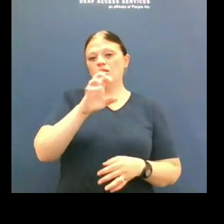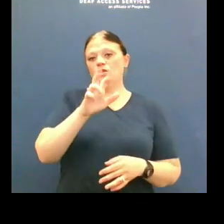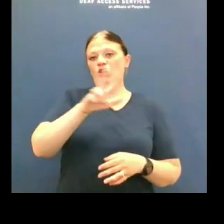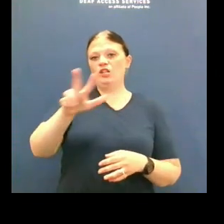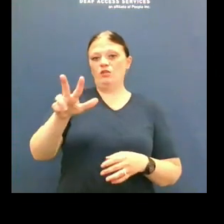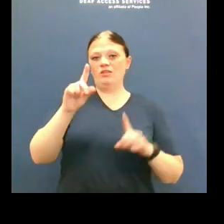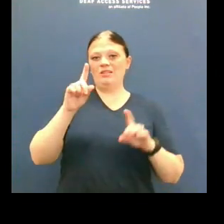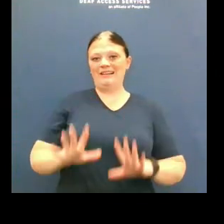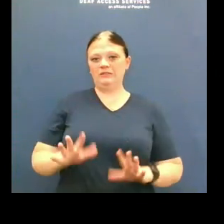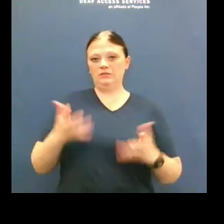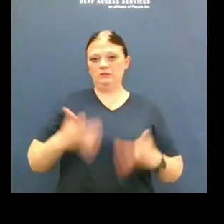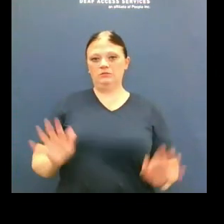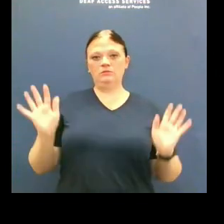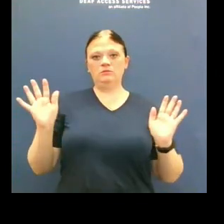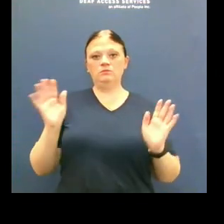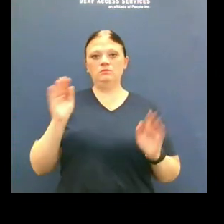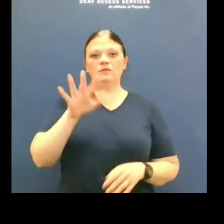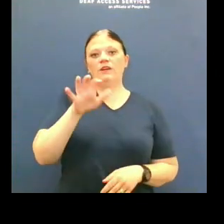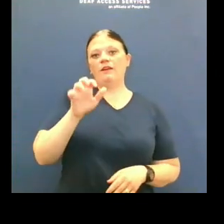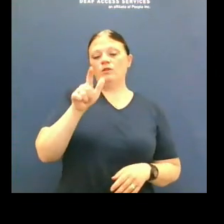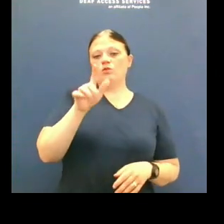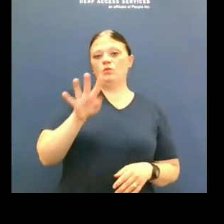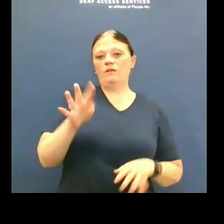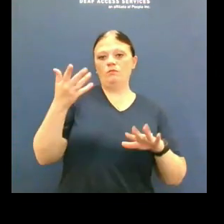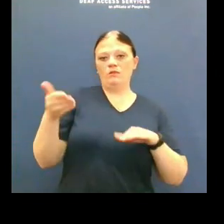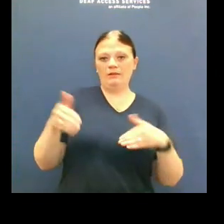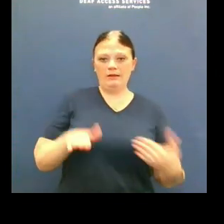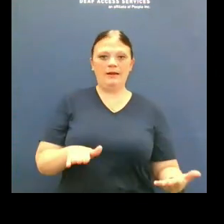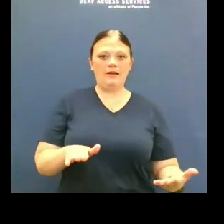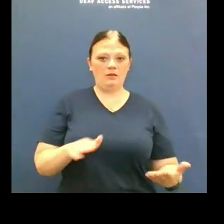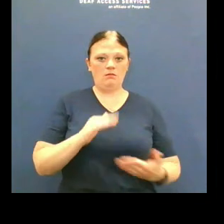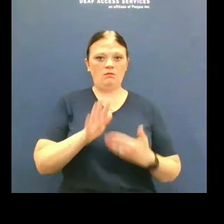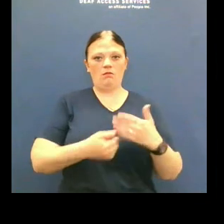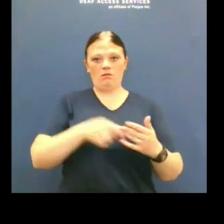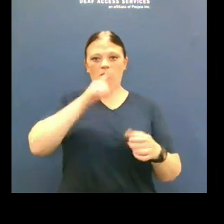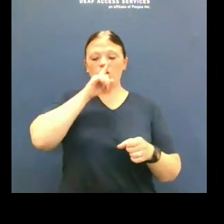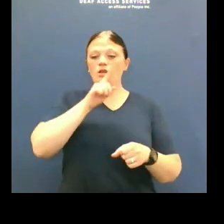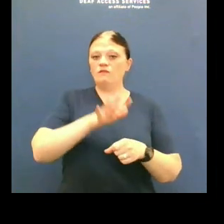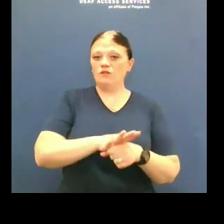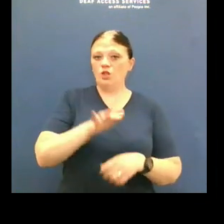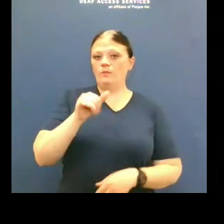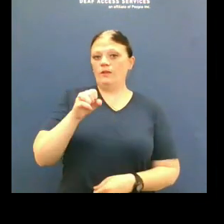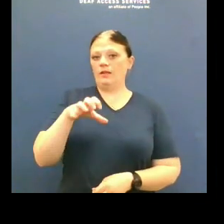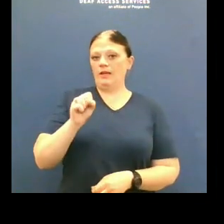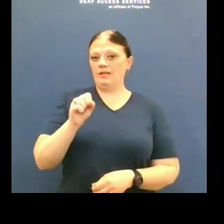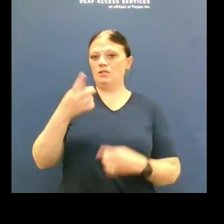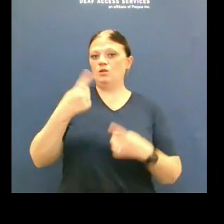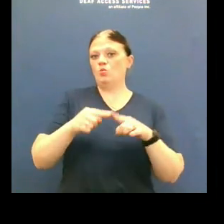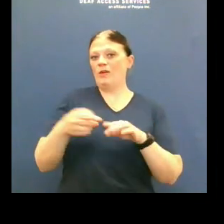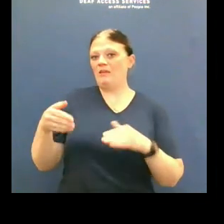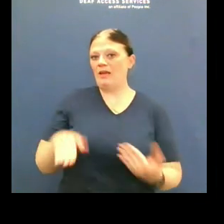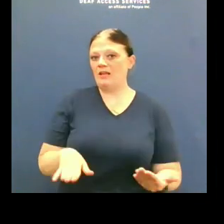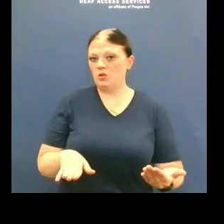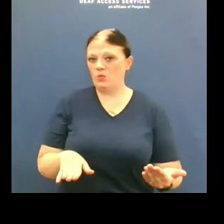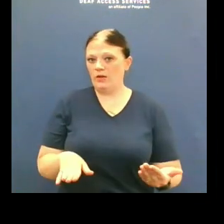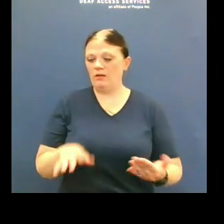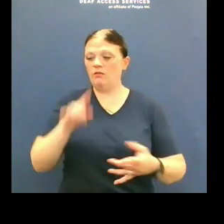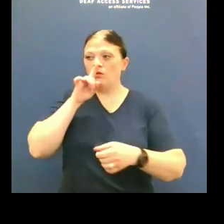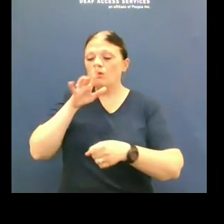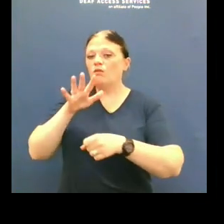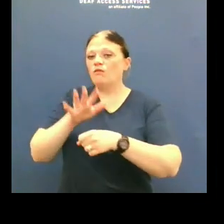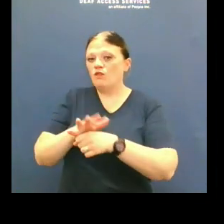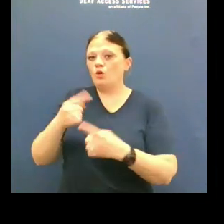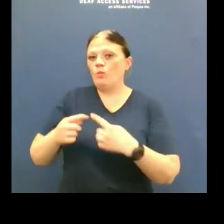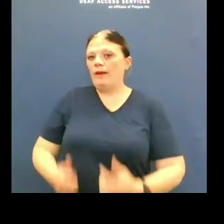60,633 tested. 524 have died. Those were all confirmed cases at the time of their death. They were confirmed when they